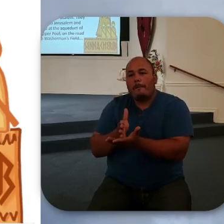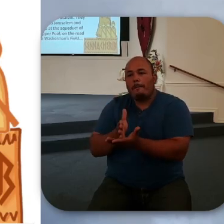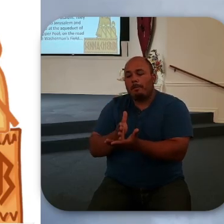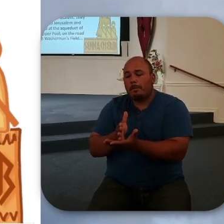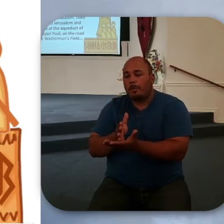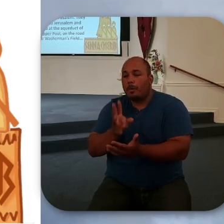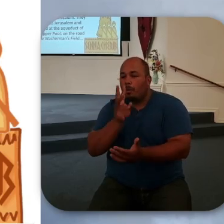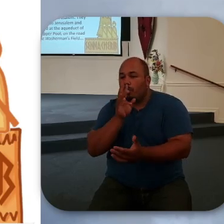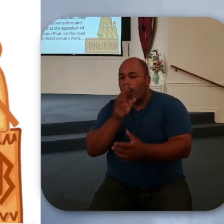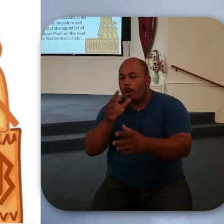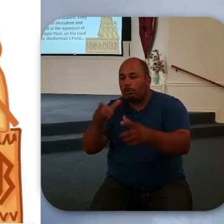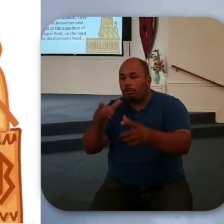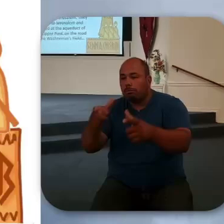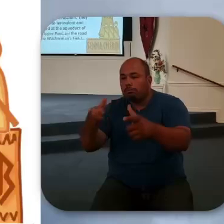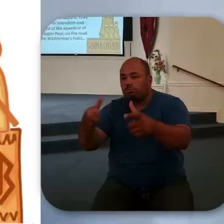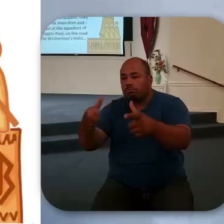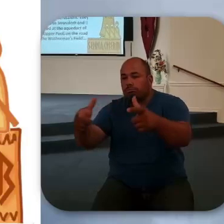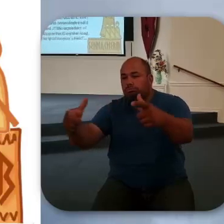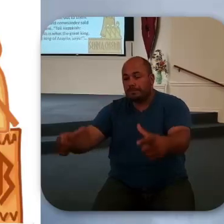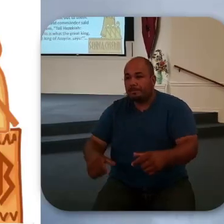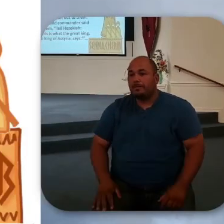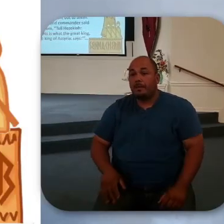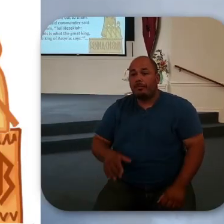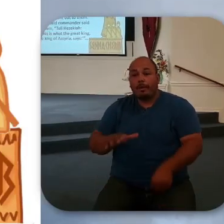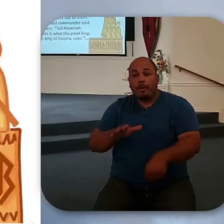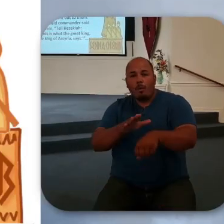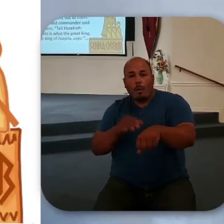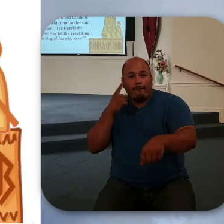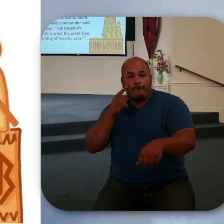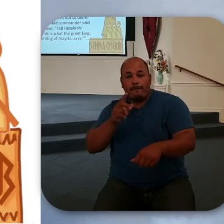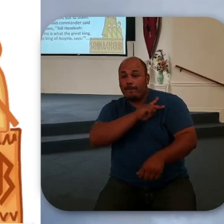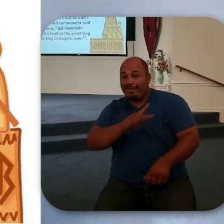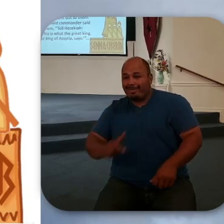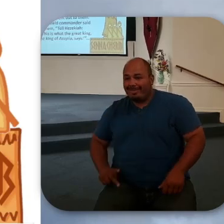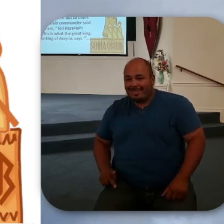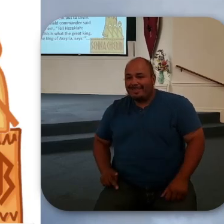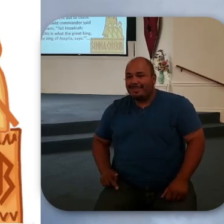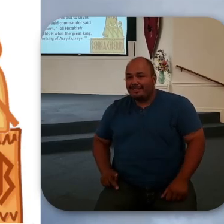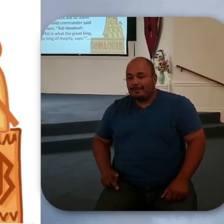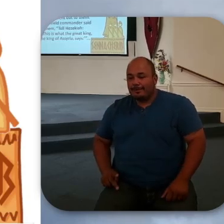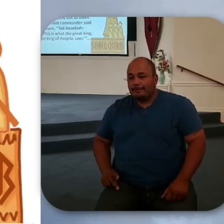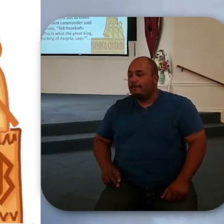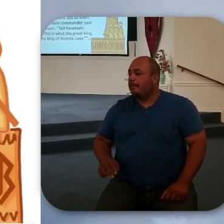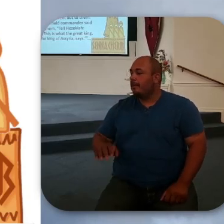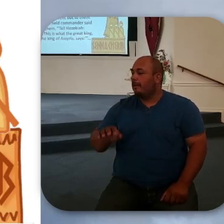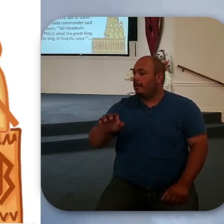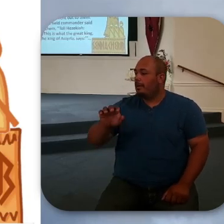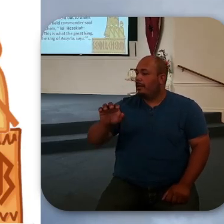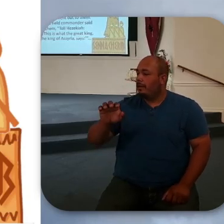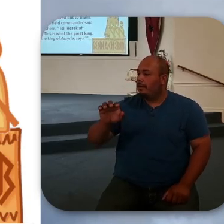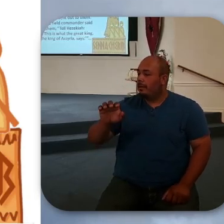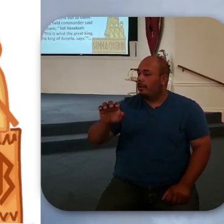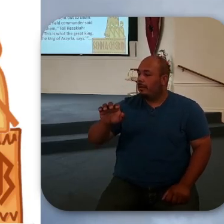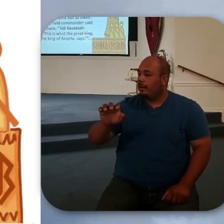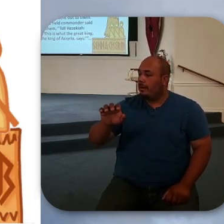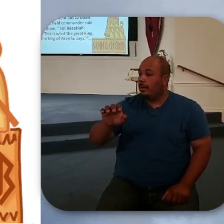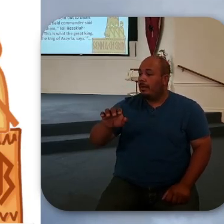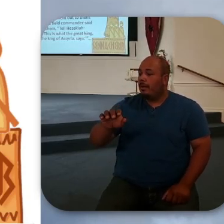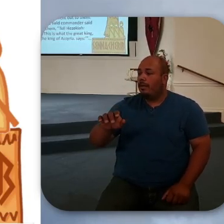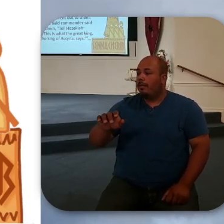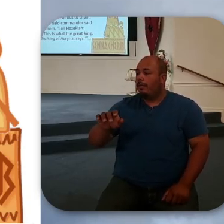on the road to the washerman's field. They called for the king, and Eliakim, son of Hilkiah, the palace